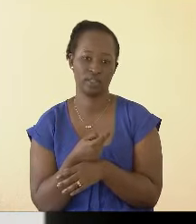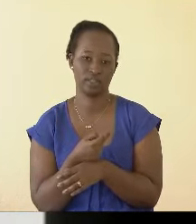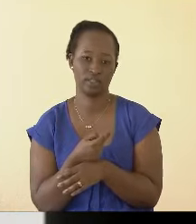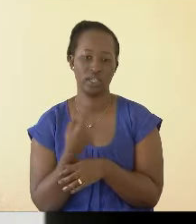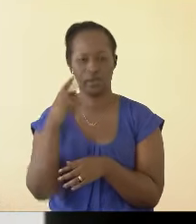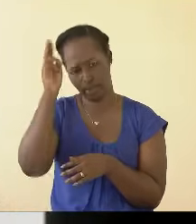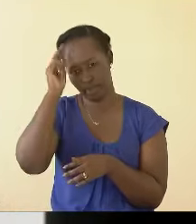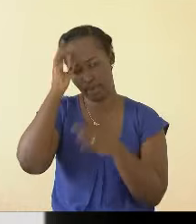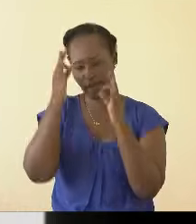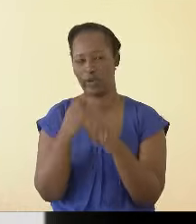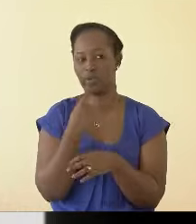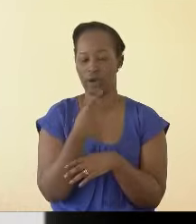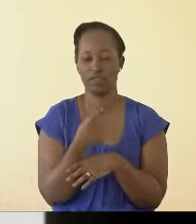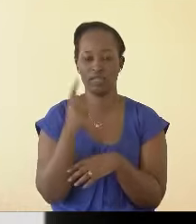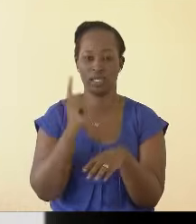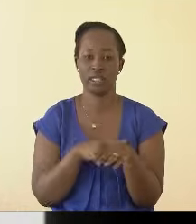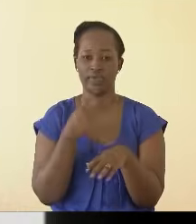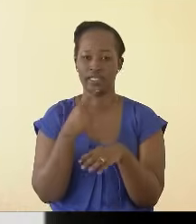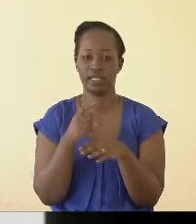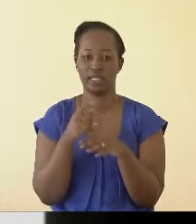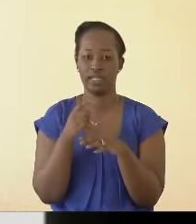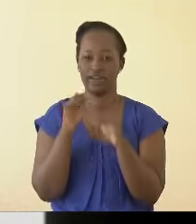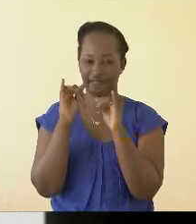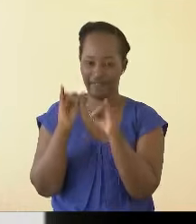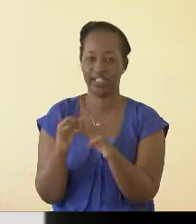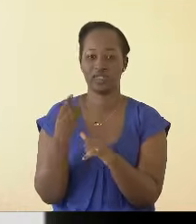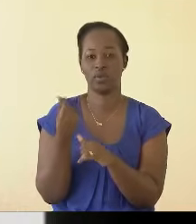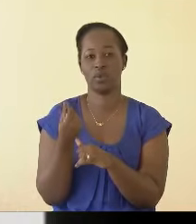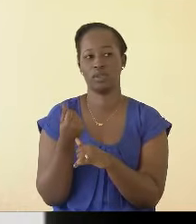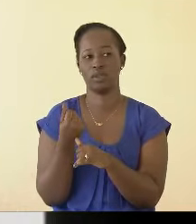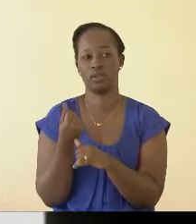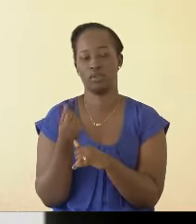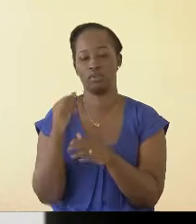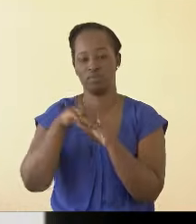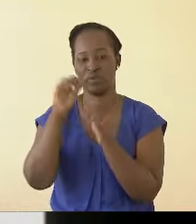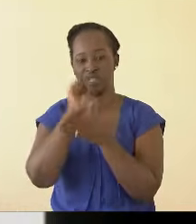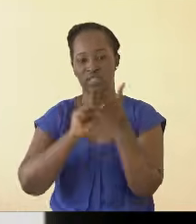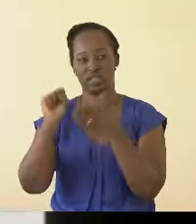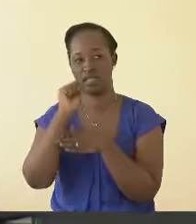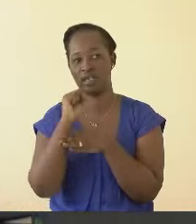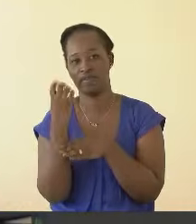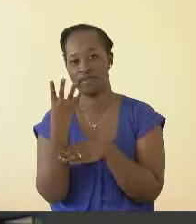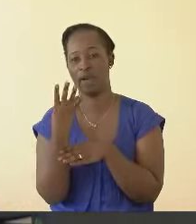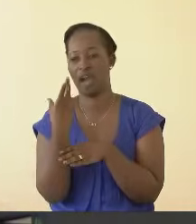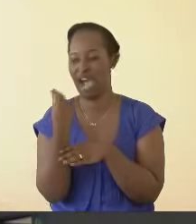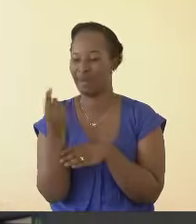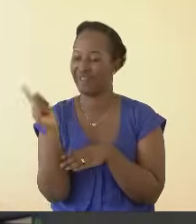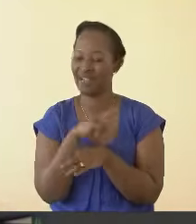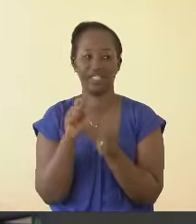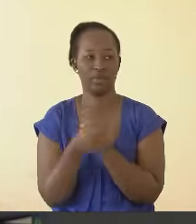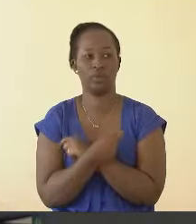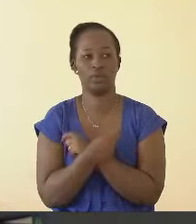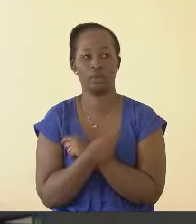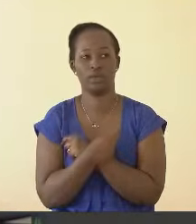what you talked about when it comes to fixed costs and a break-even point. senior 4. Costs which don't change with output level,